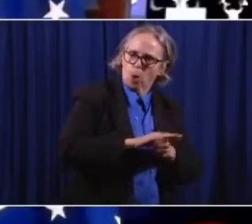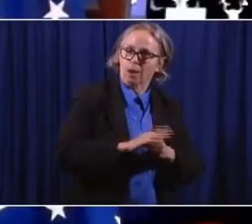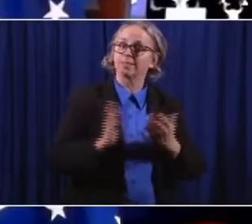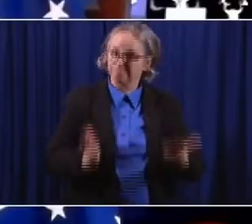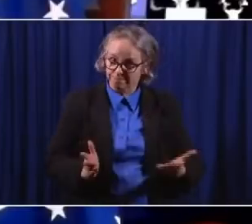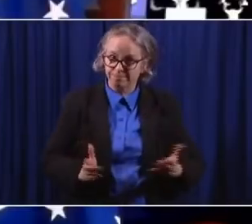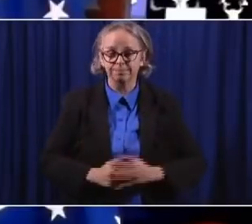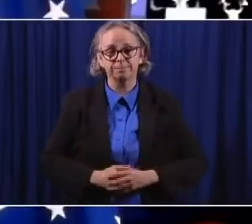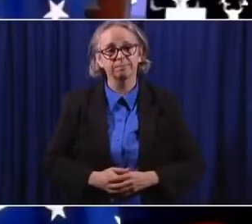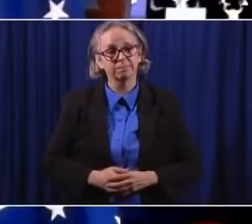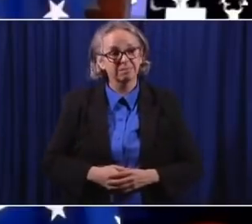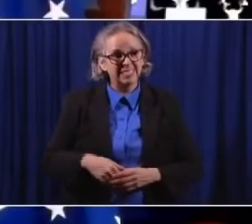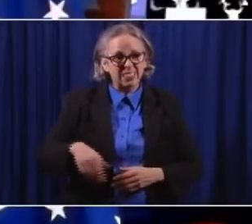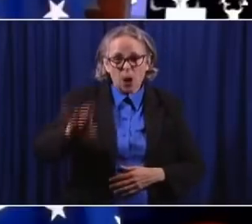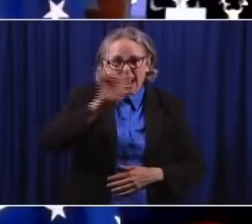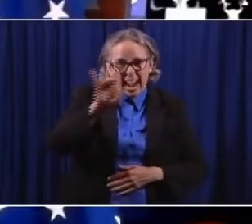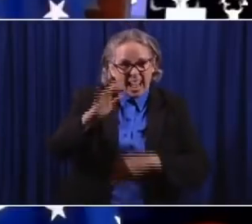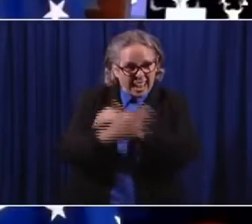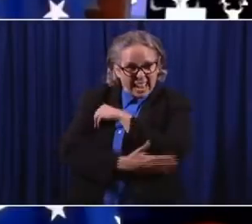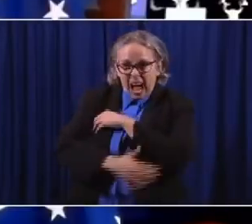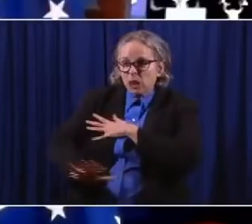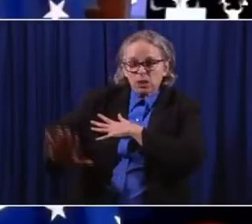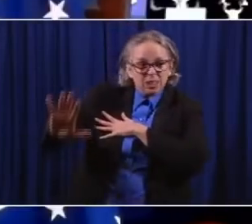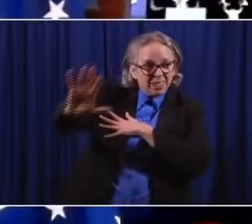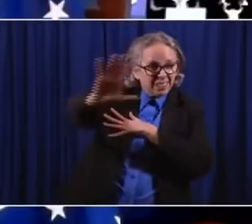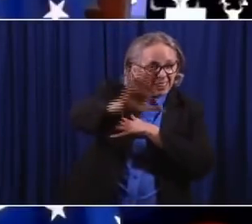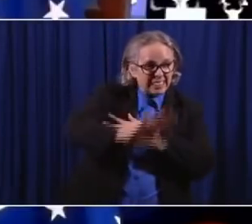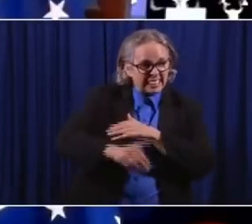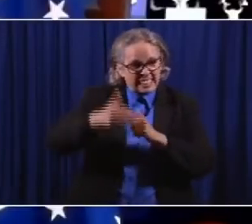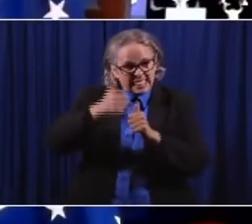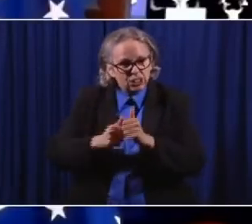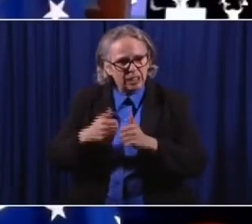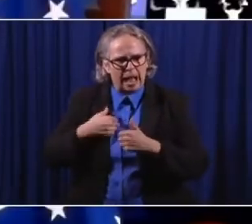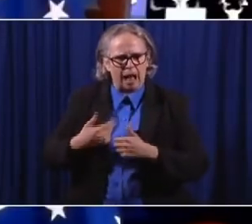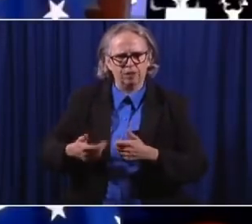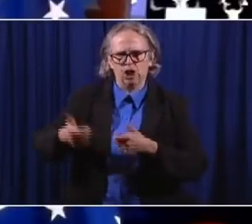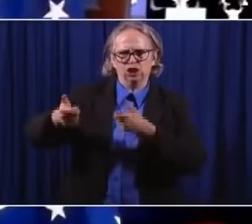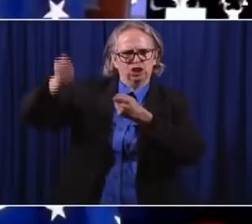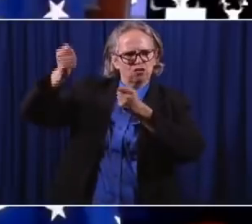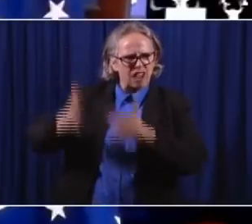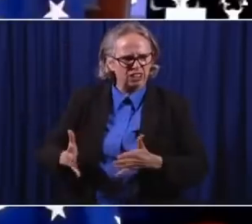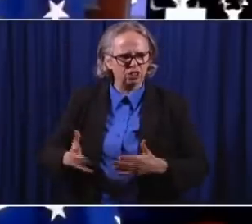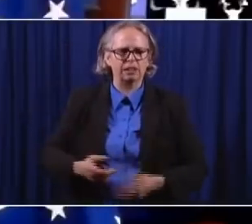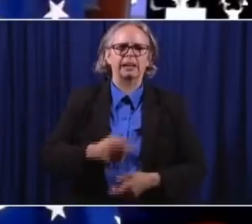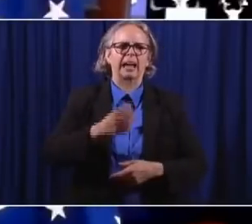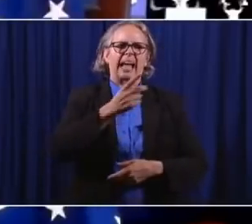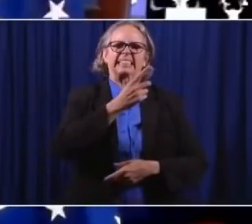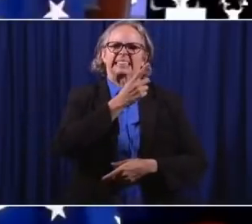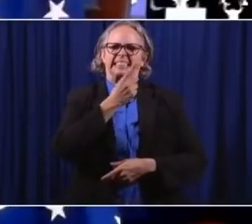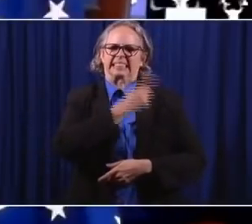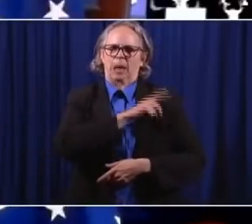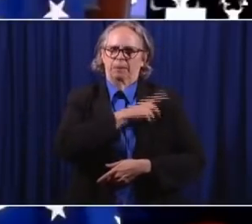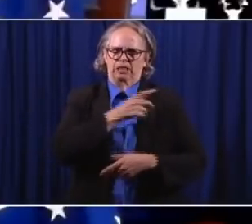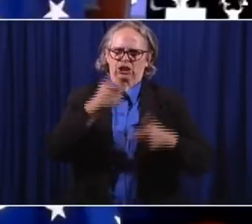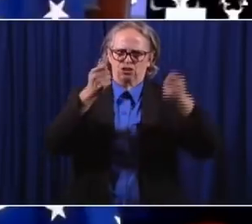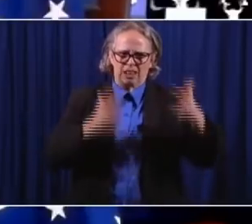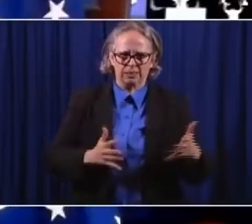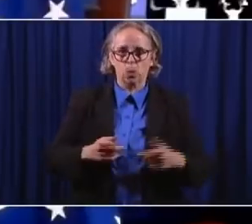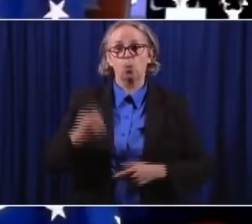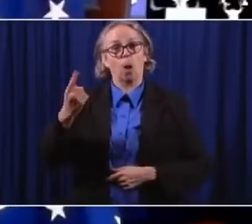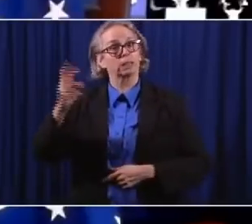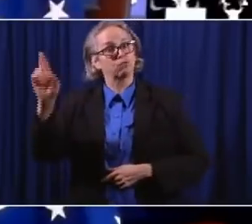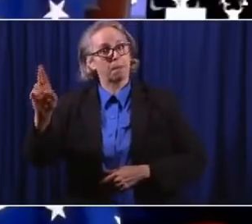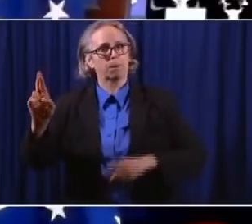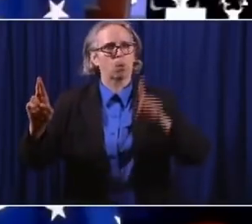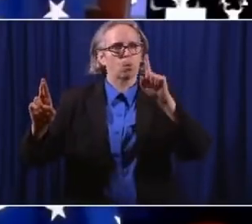county boards, there is a director and a deputy director of that board of elections. One is a Republican and one is a Democrat. And whoever